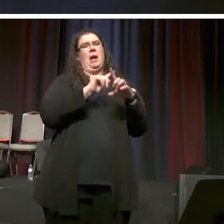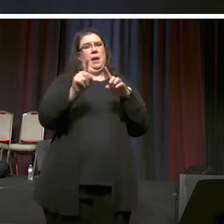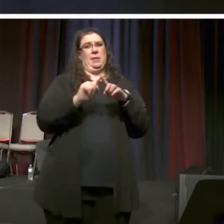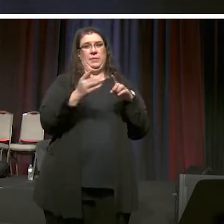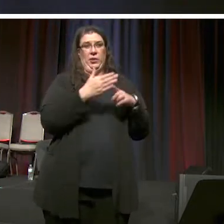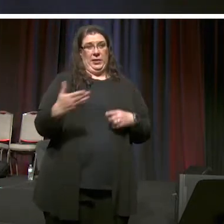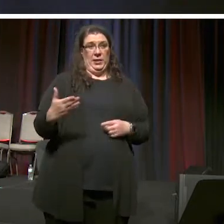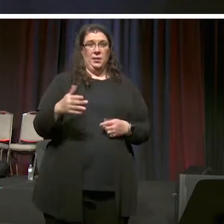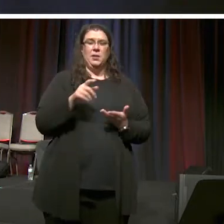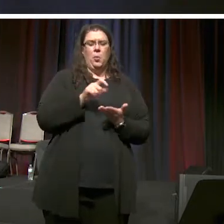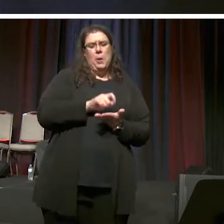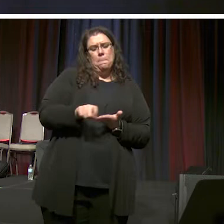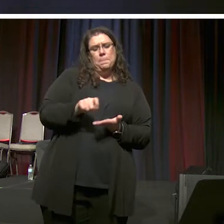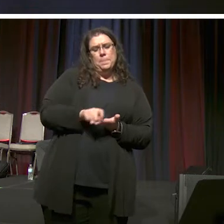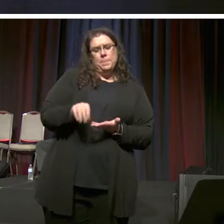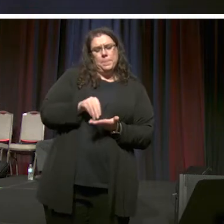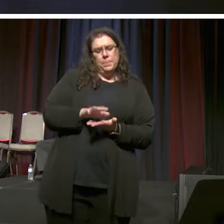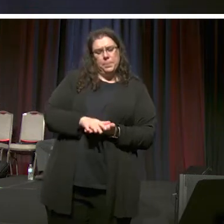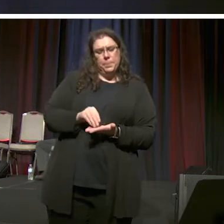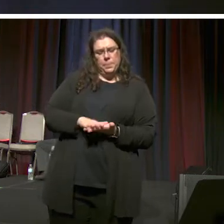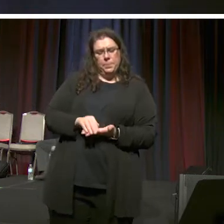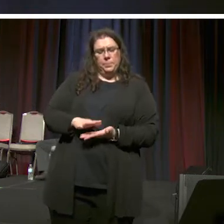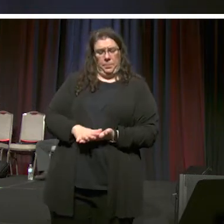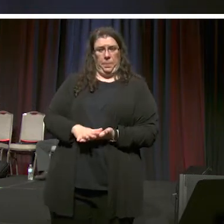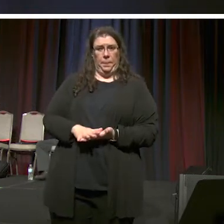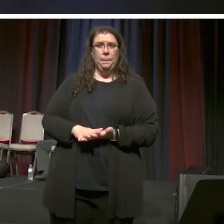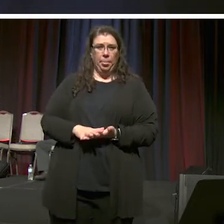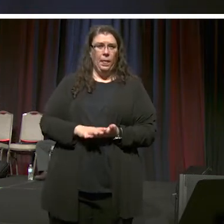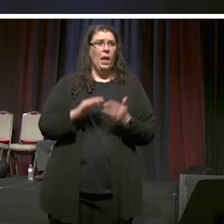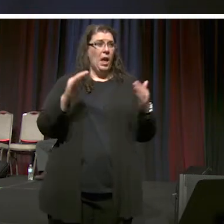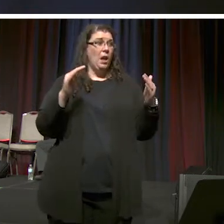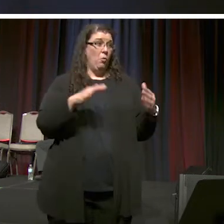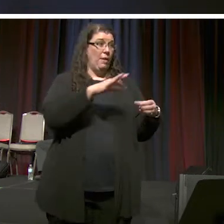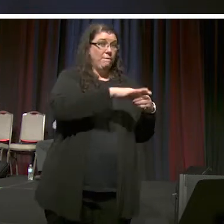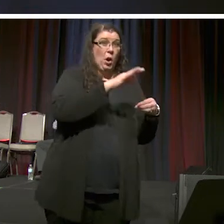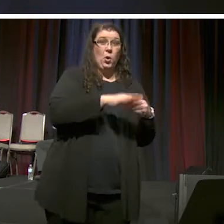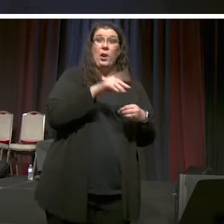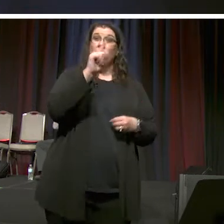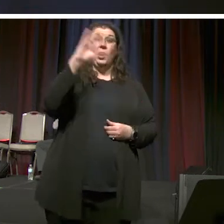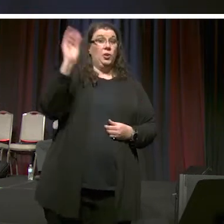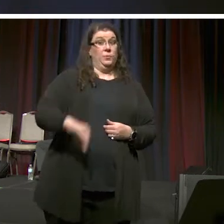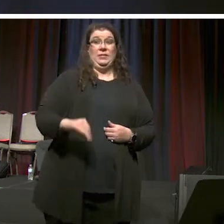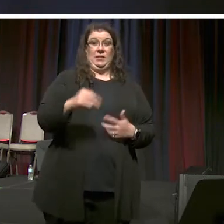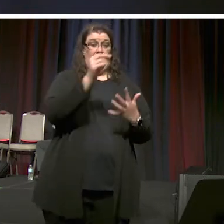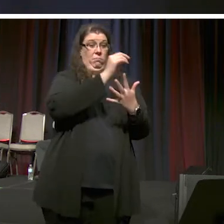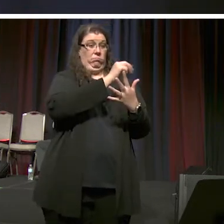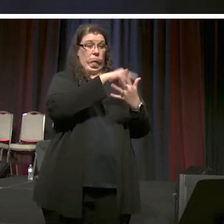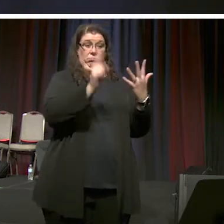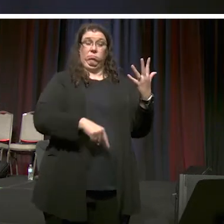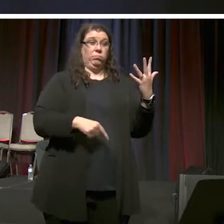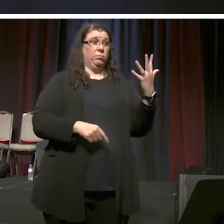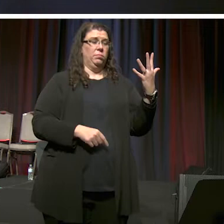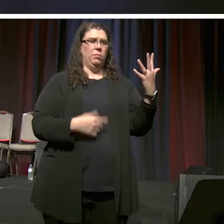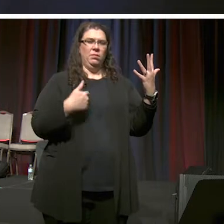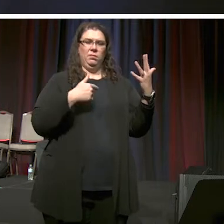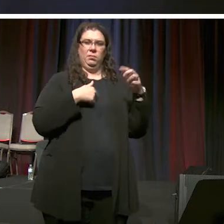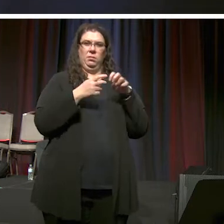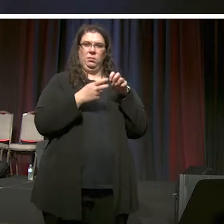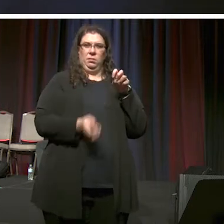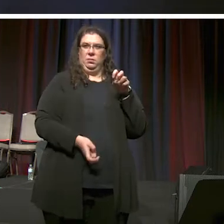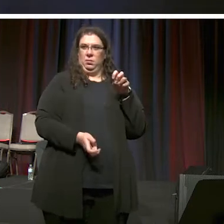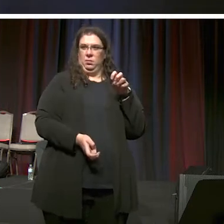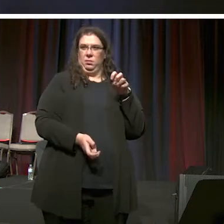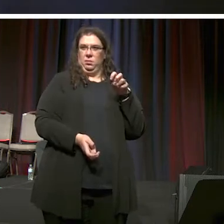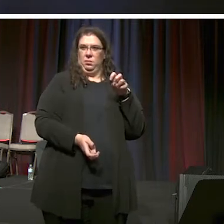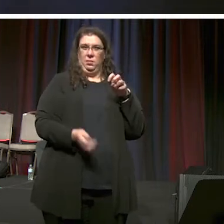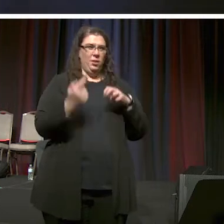wrote them down. We voted on them. They was unanimous on every one of the five. And we were shocked because how